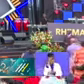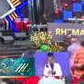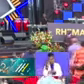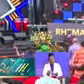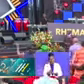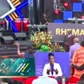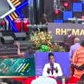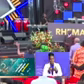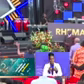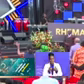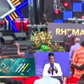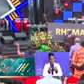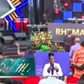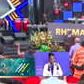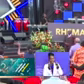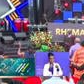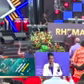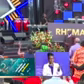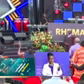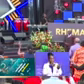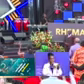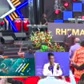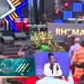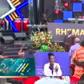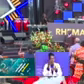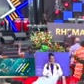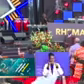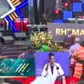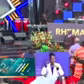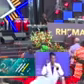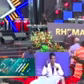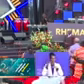they will serve you a letter of